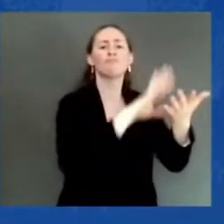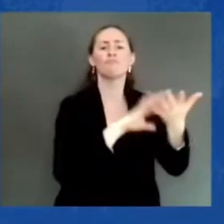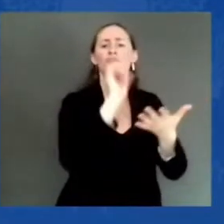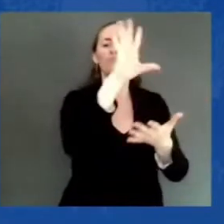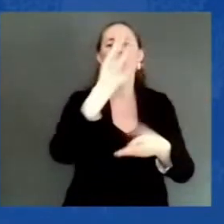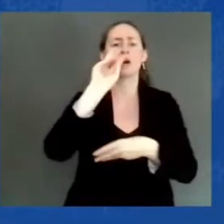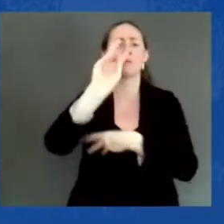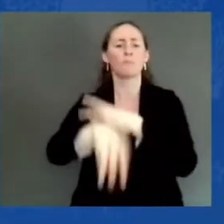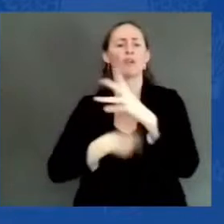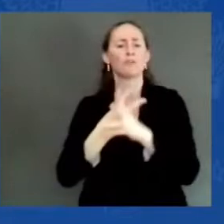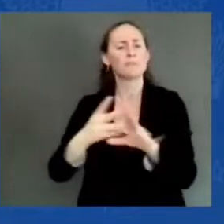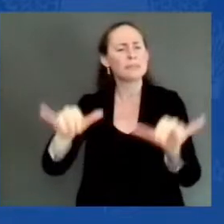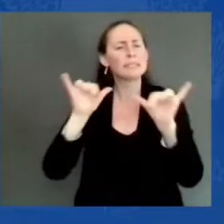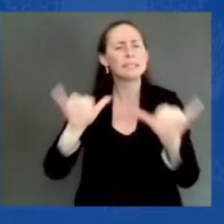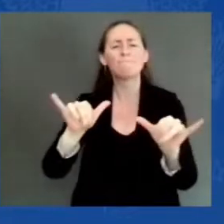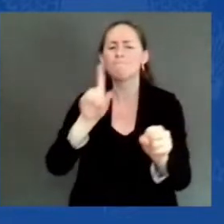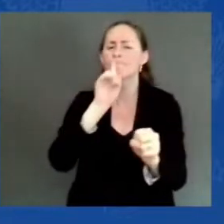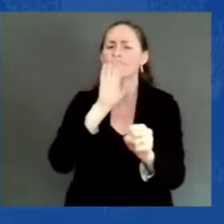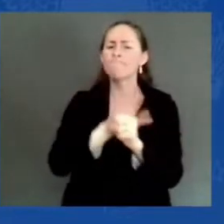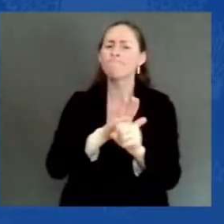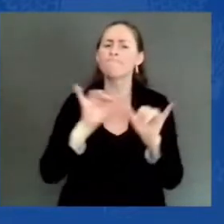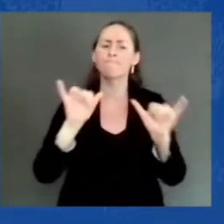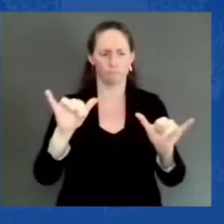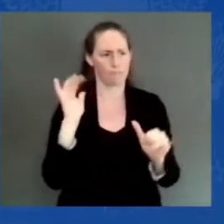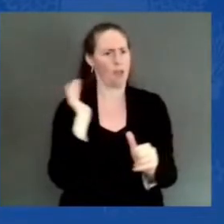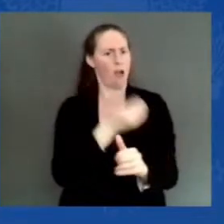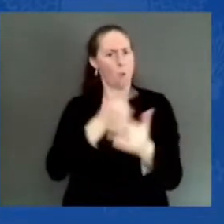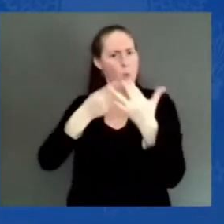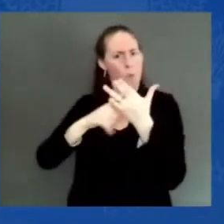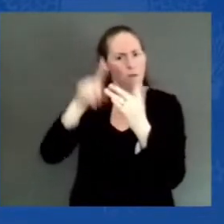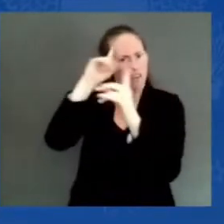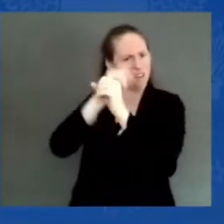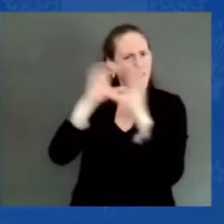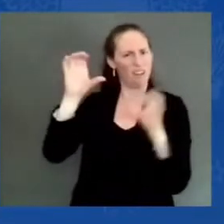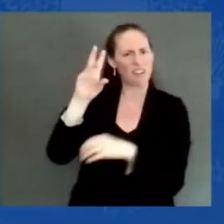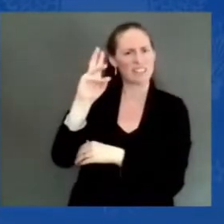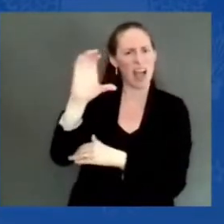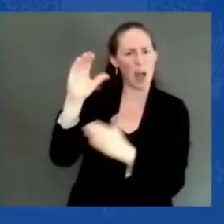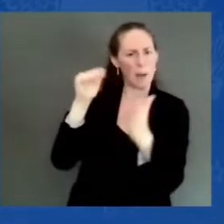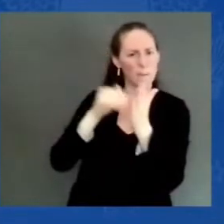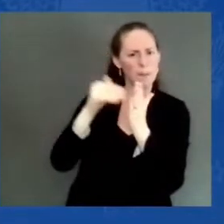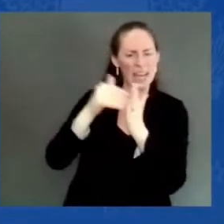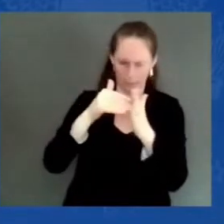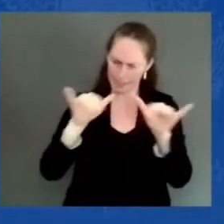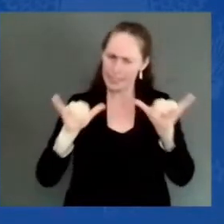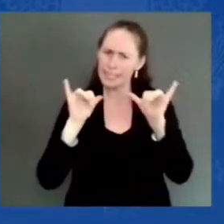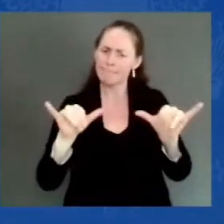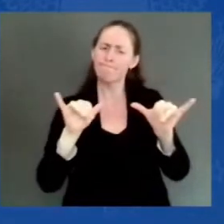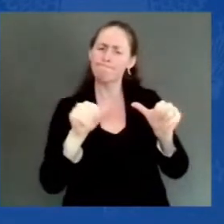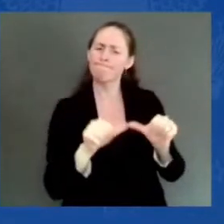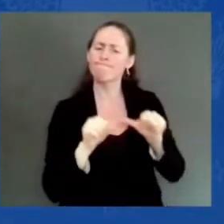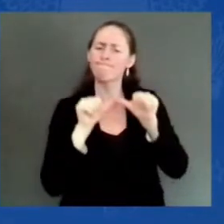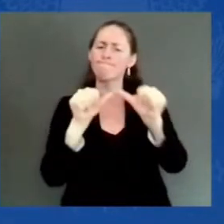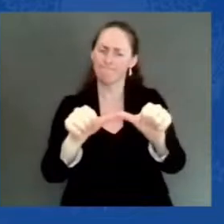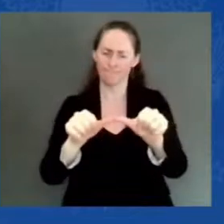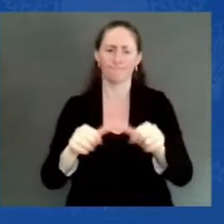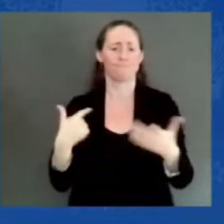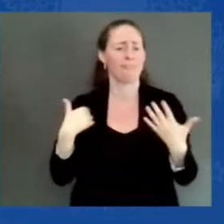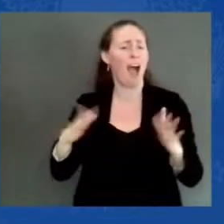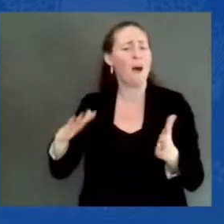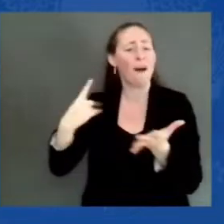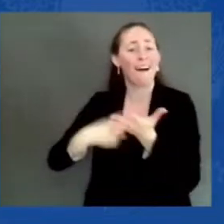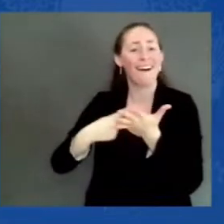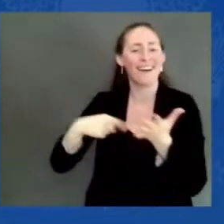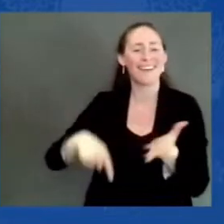million vaccine donations, over $500 million. As I said before, we're going to be the arsenal